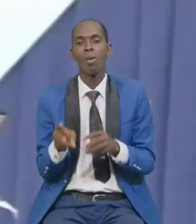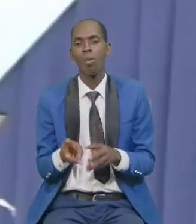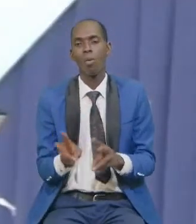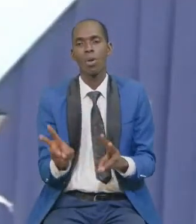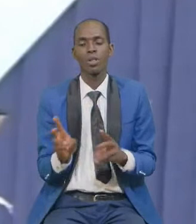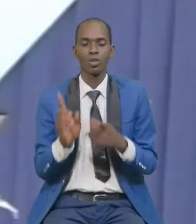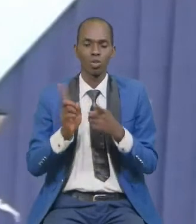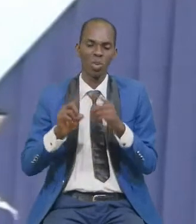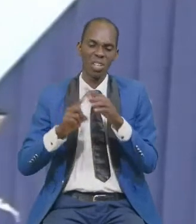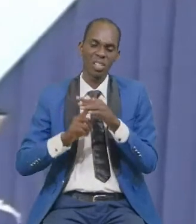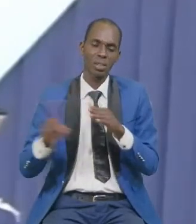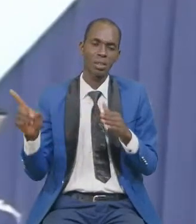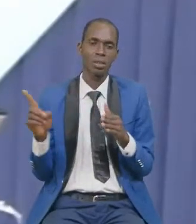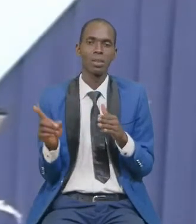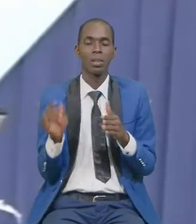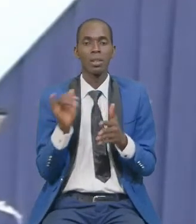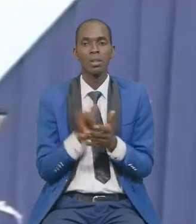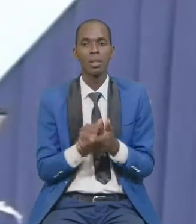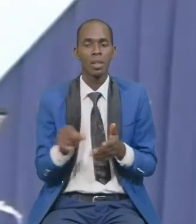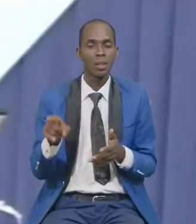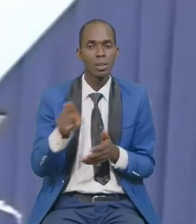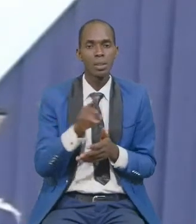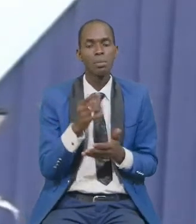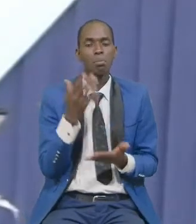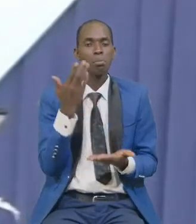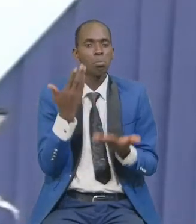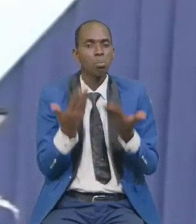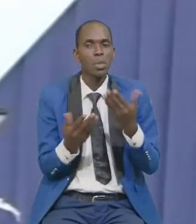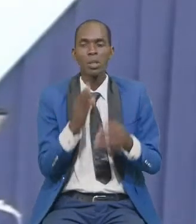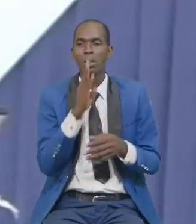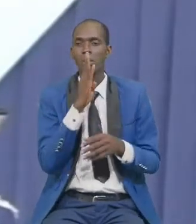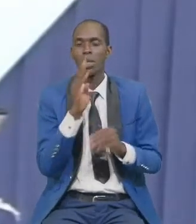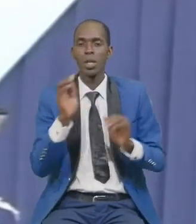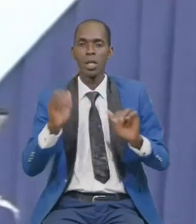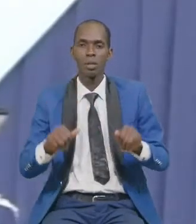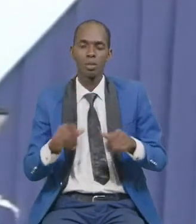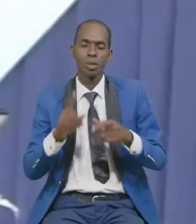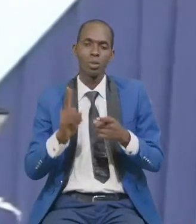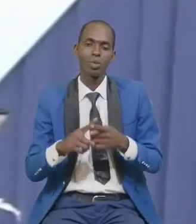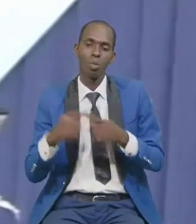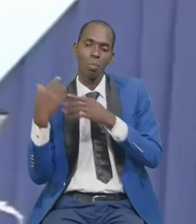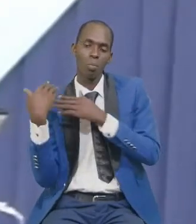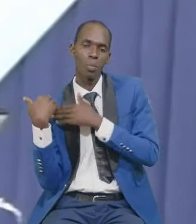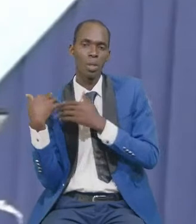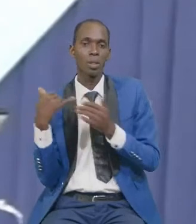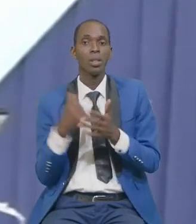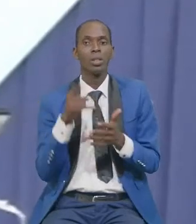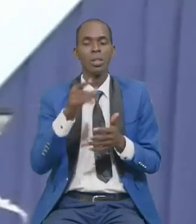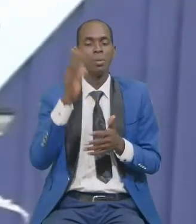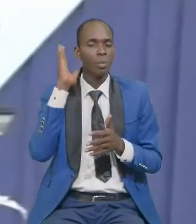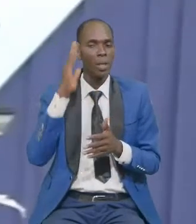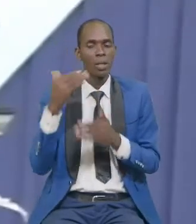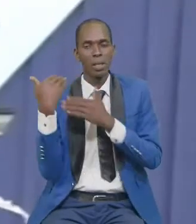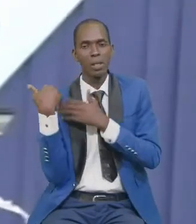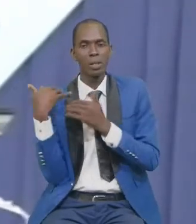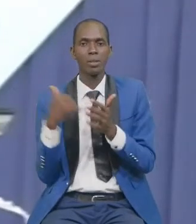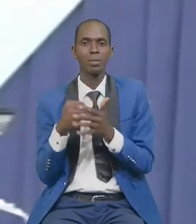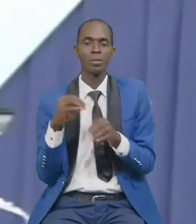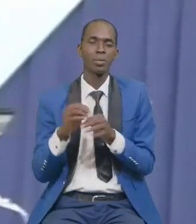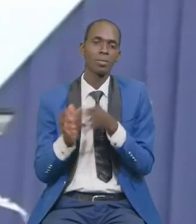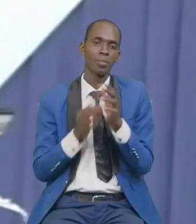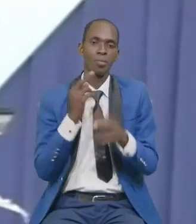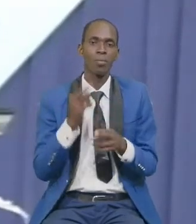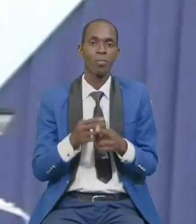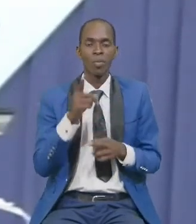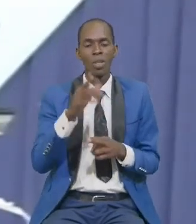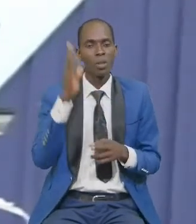to escape that she may be able to bear it? You will bear it. You